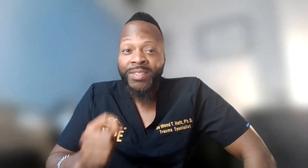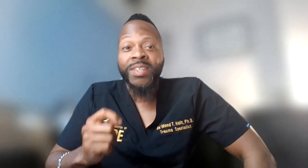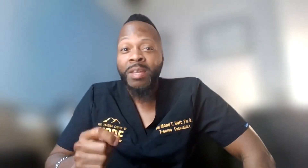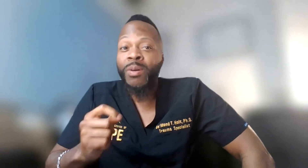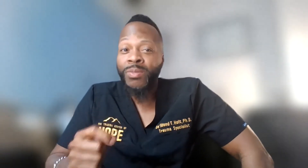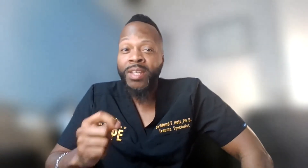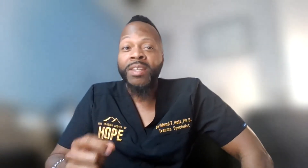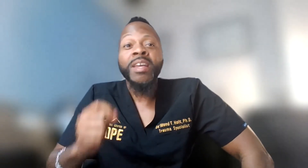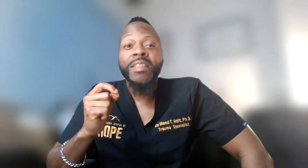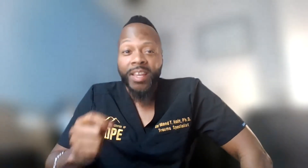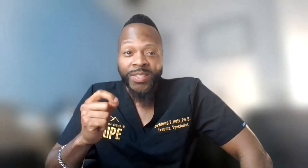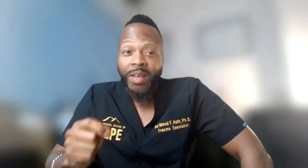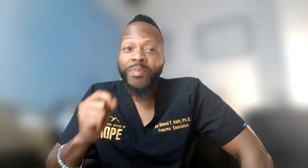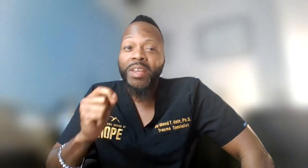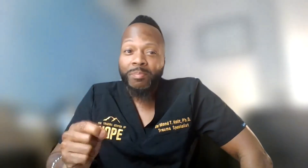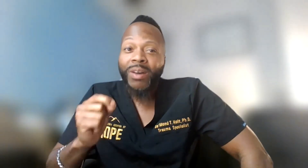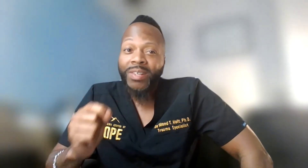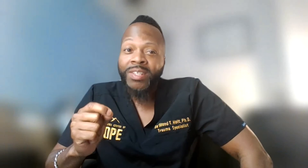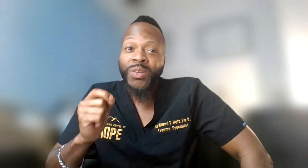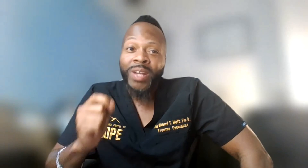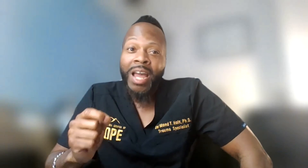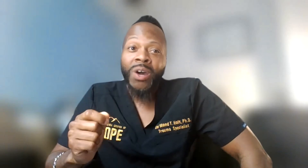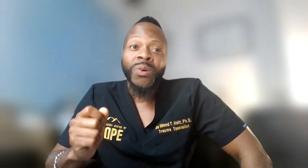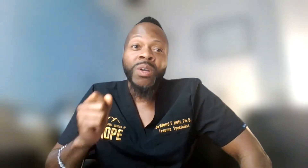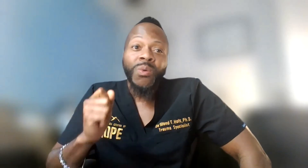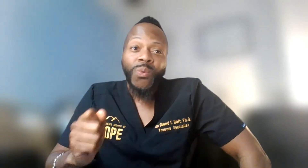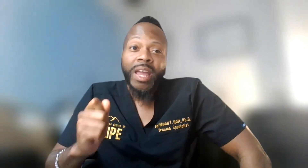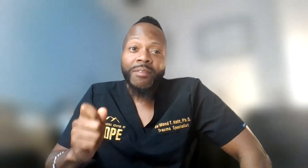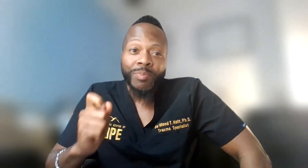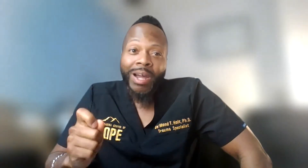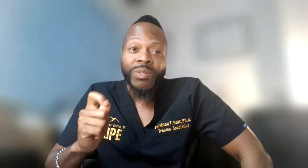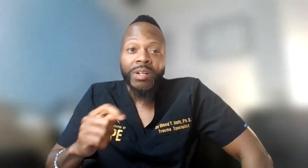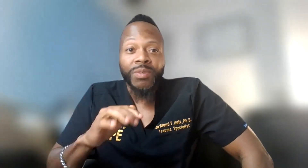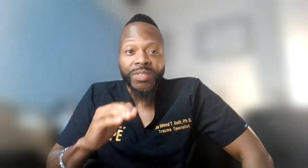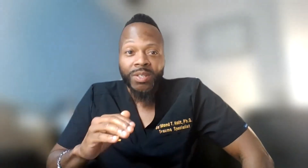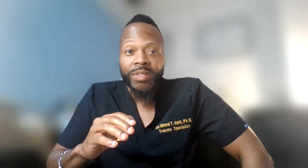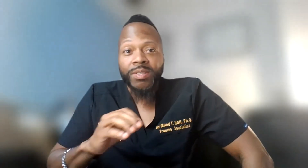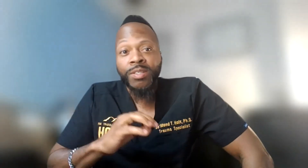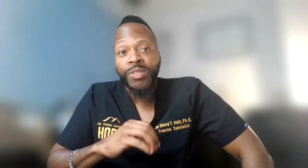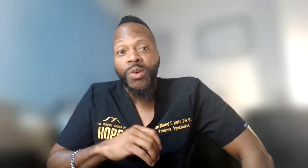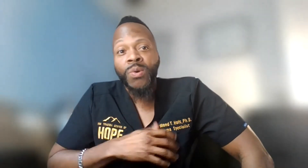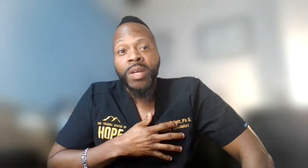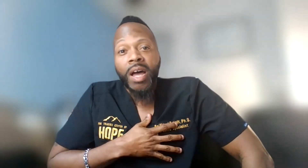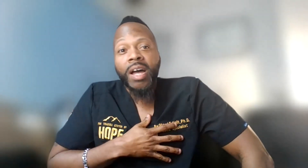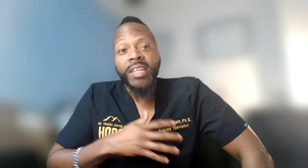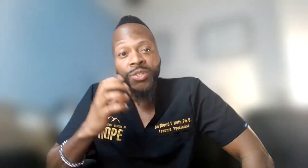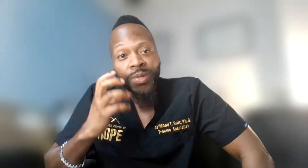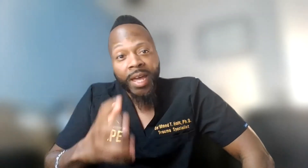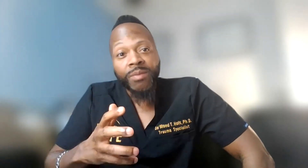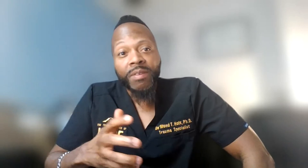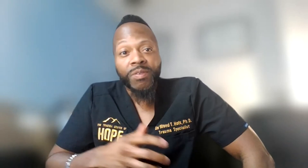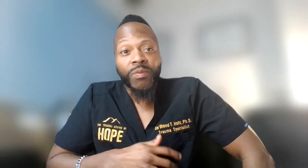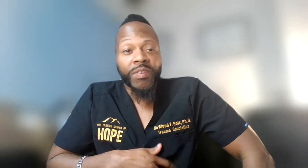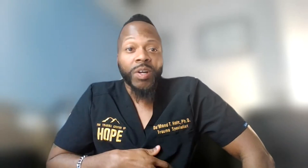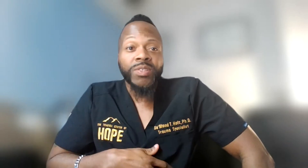some lickings and keep on ticking. There's something about us on how we have the power of resilience. And so, yes,